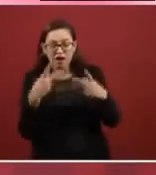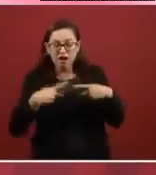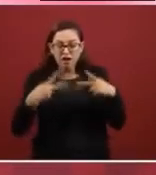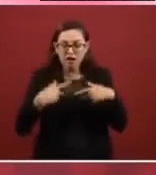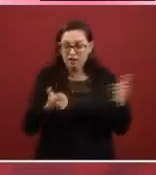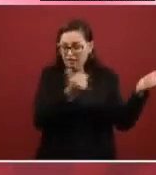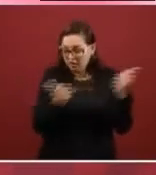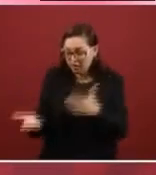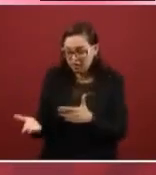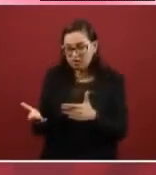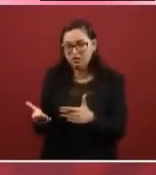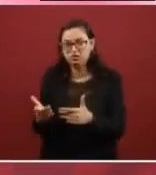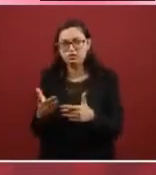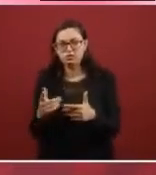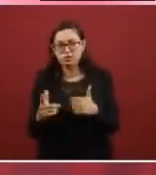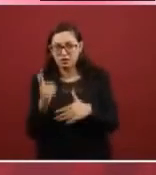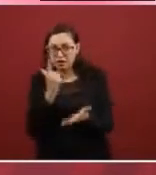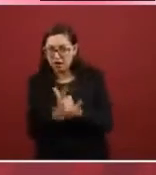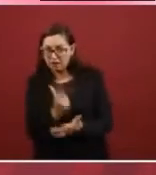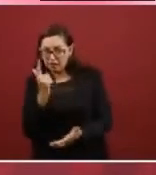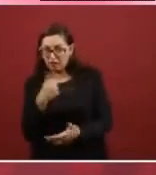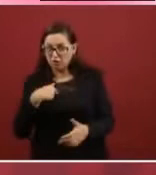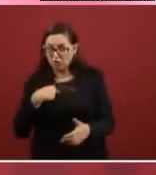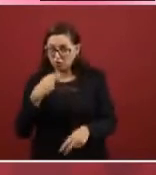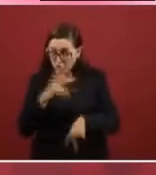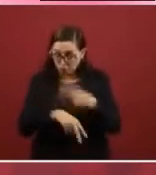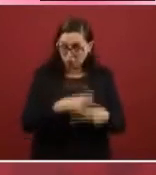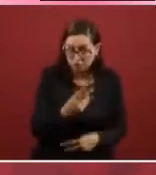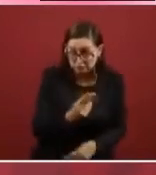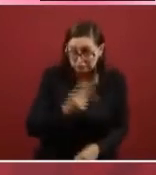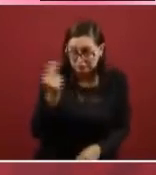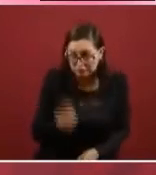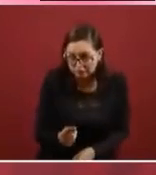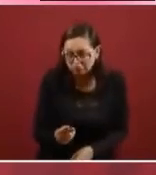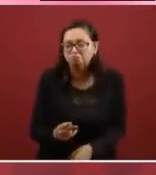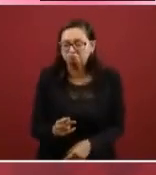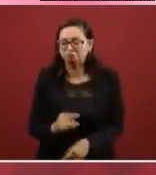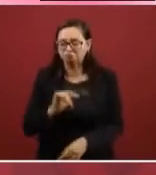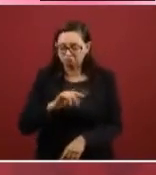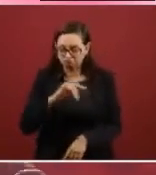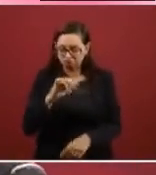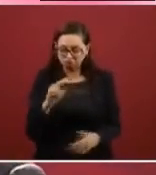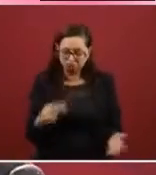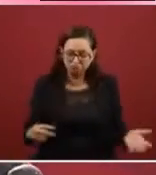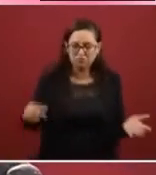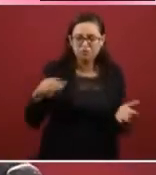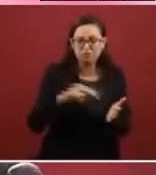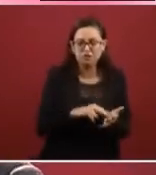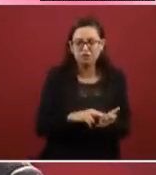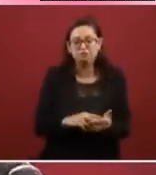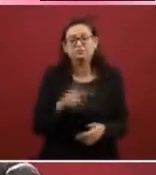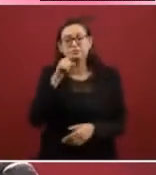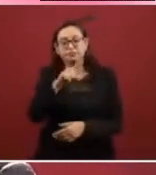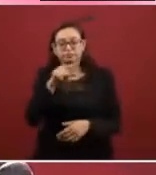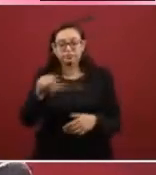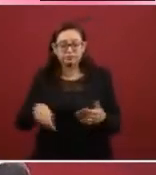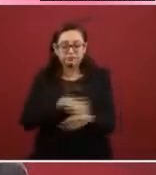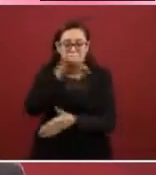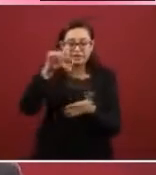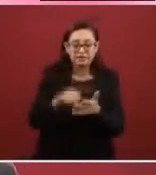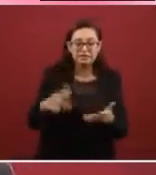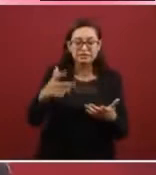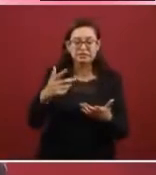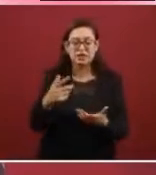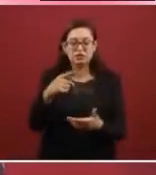deportations, we'll be there regarding that. En los centros hay muy pocos. In the centers, there's mexicanos. Very little of